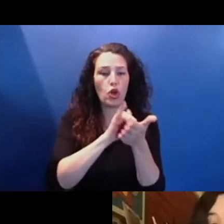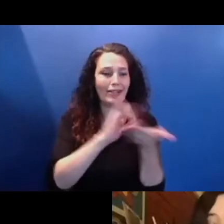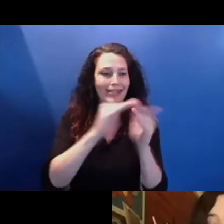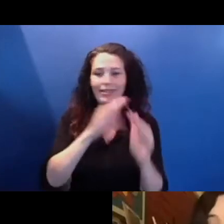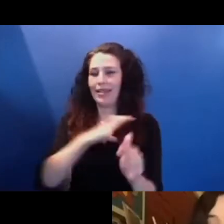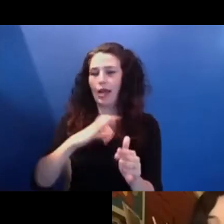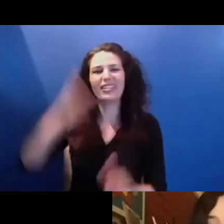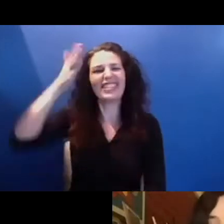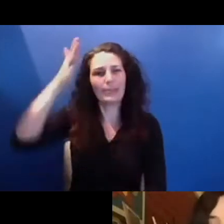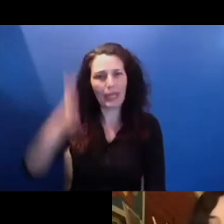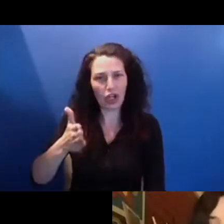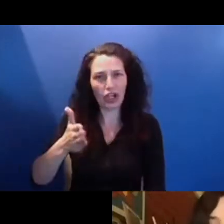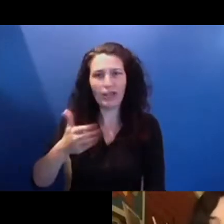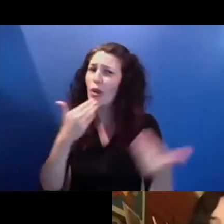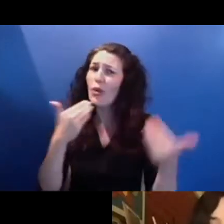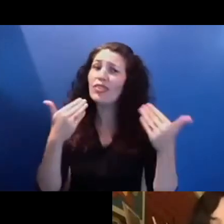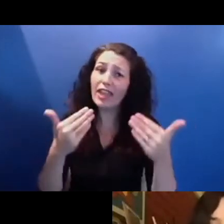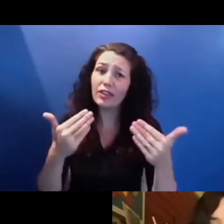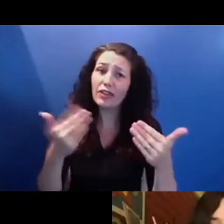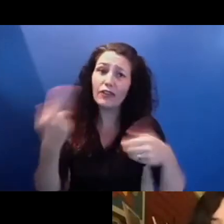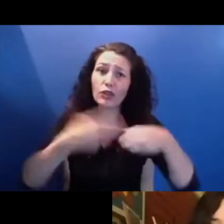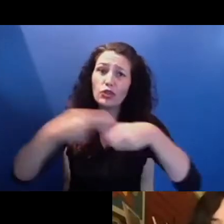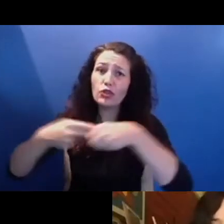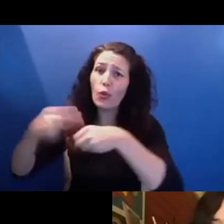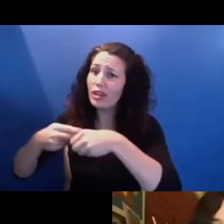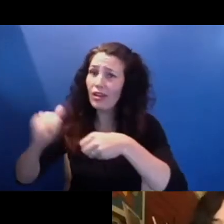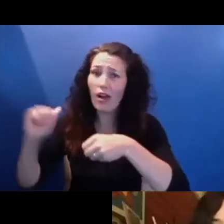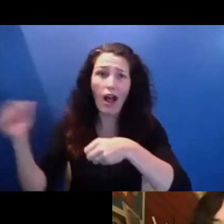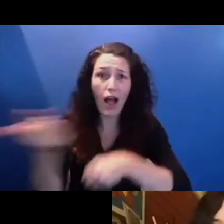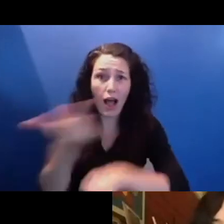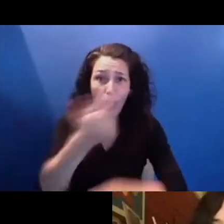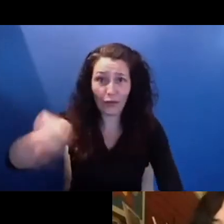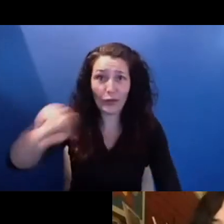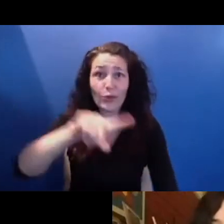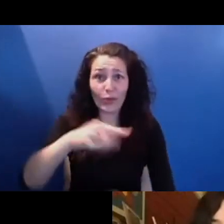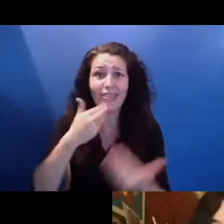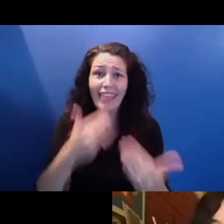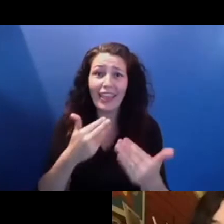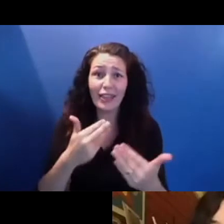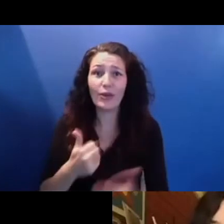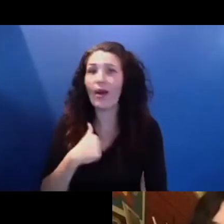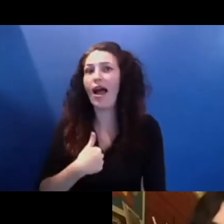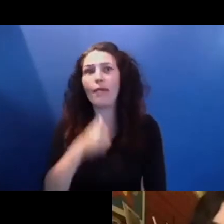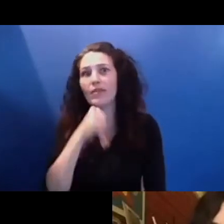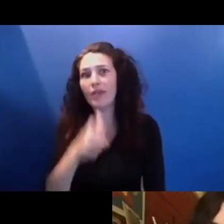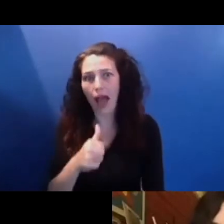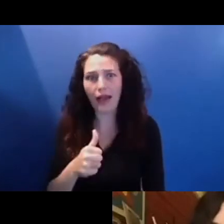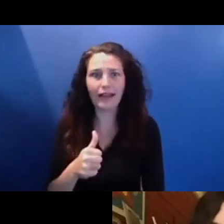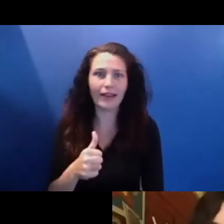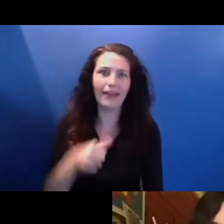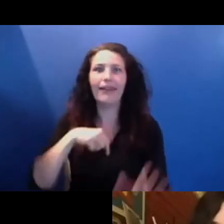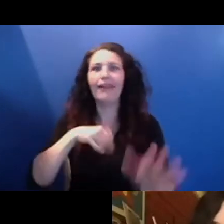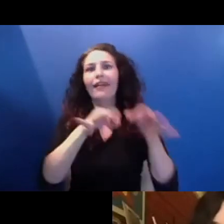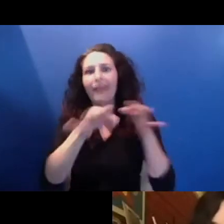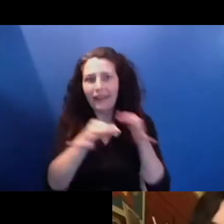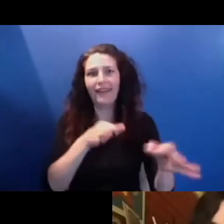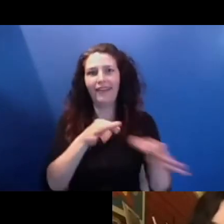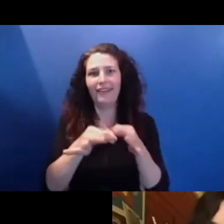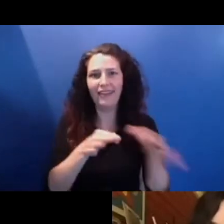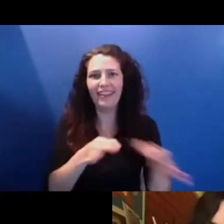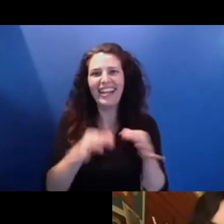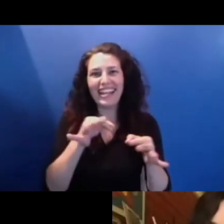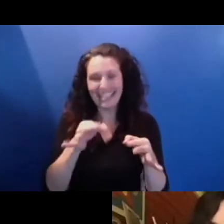not going to speak at great length right now because people came to hear you, not to hear me. And